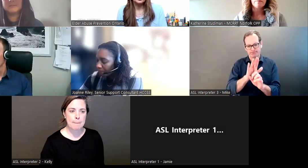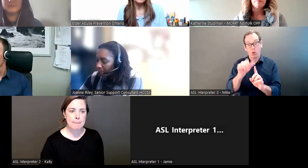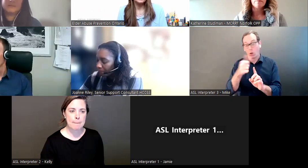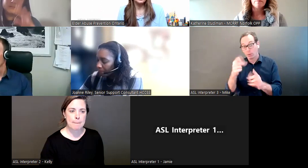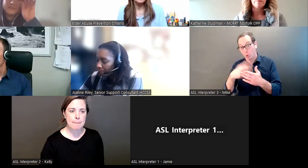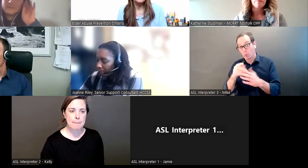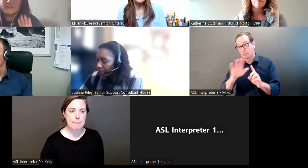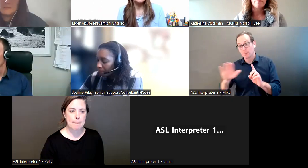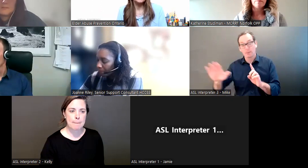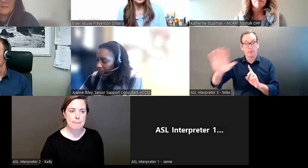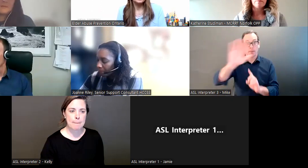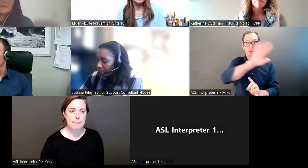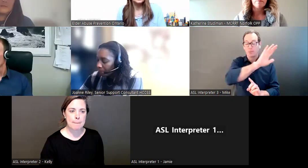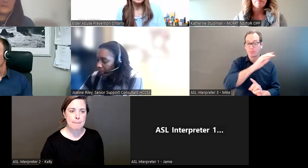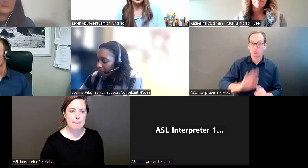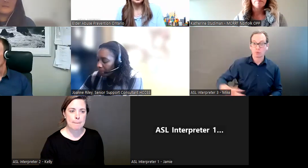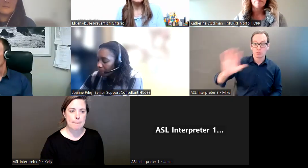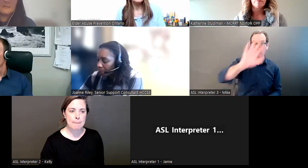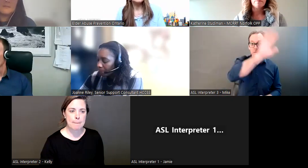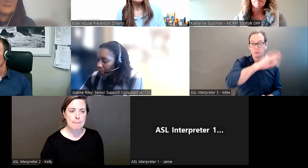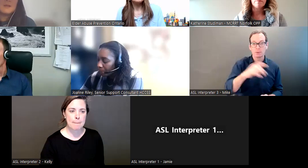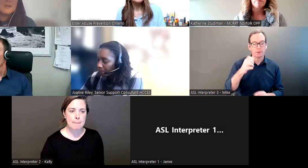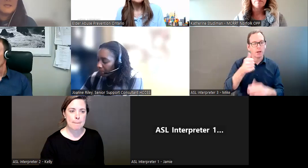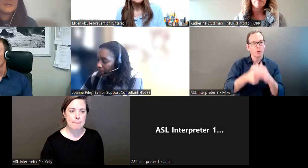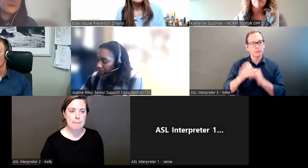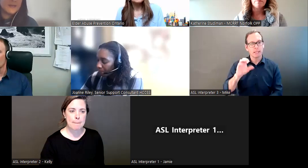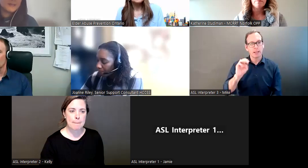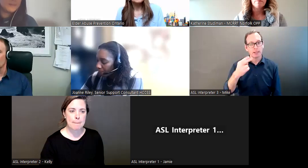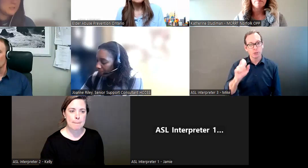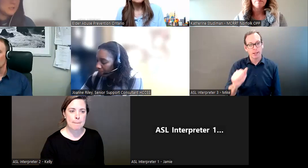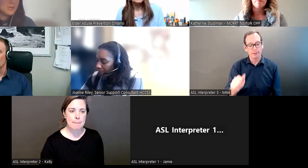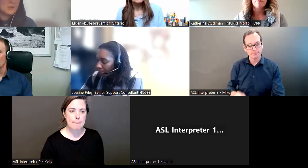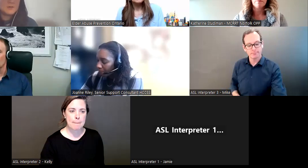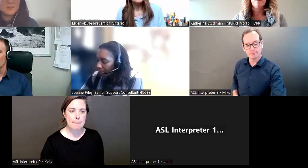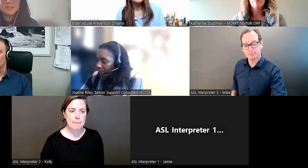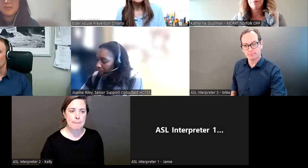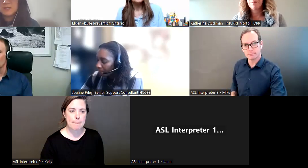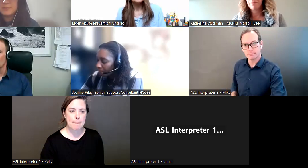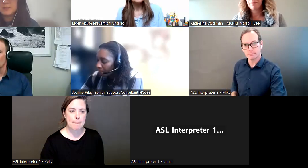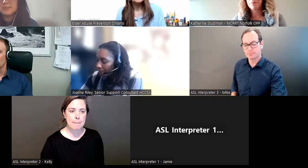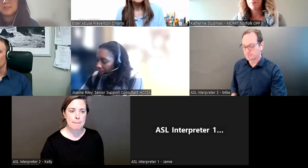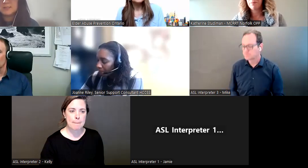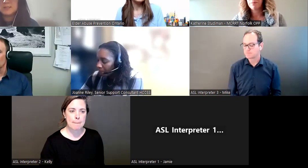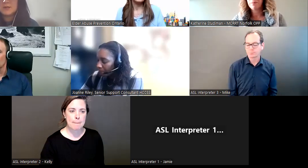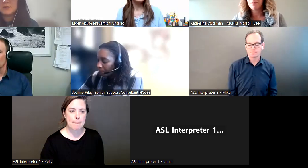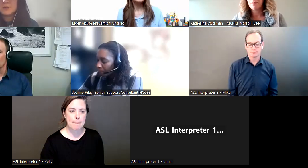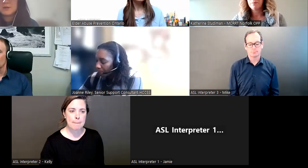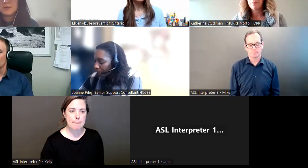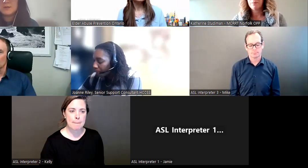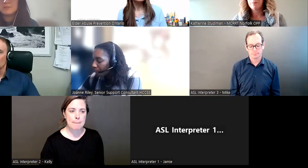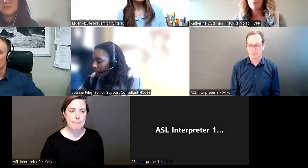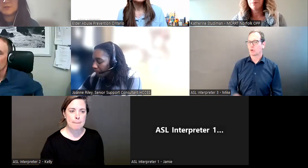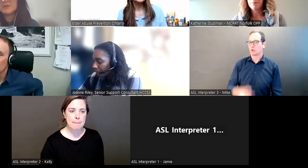in within CMHA? Yeah, so I can't speak to how CMHA Peel does